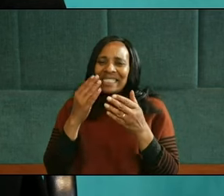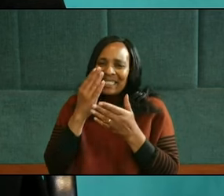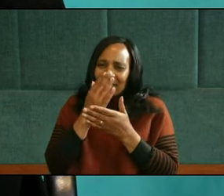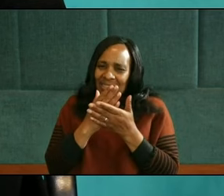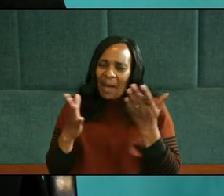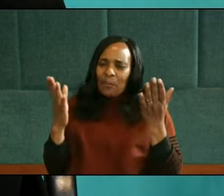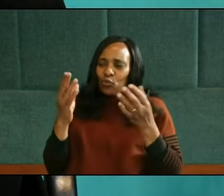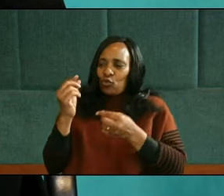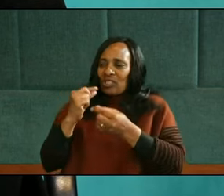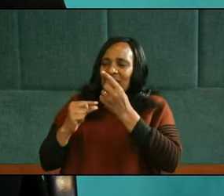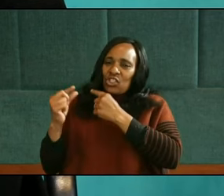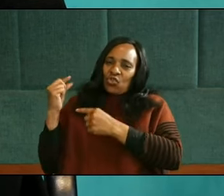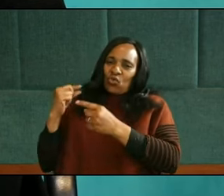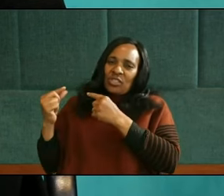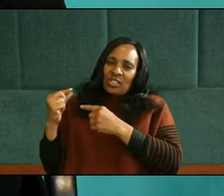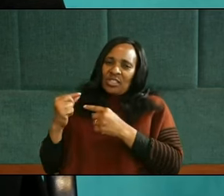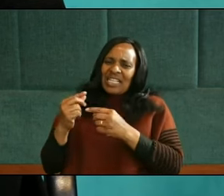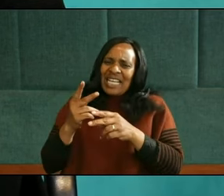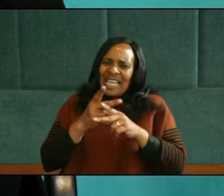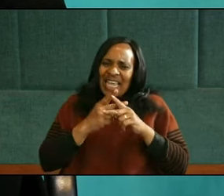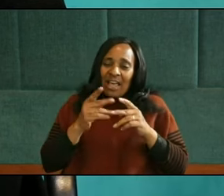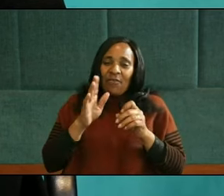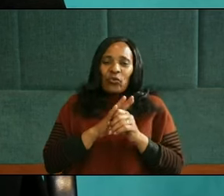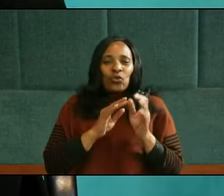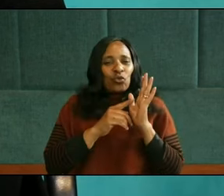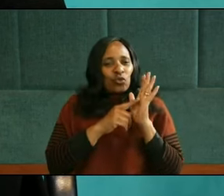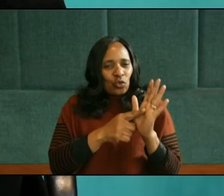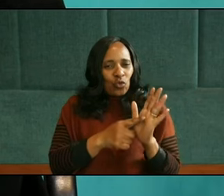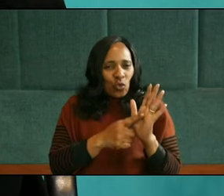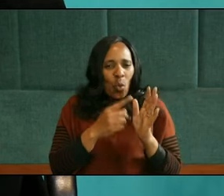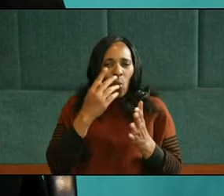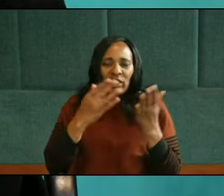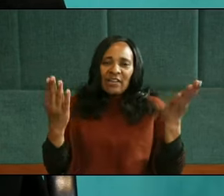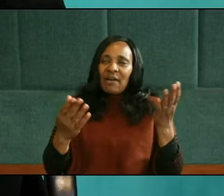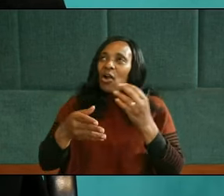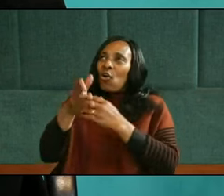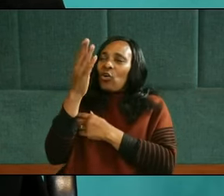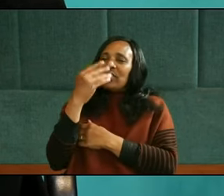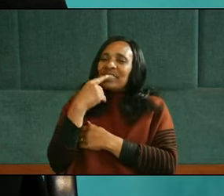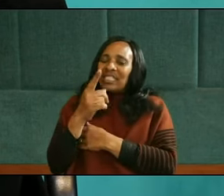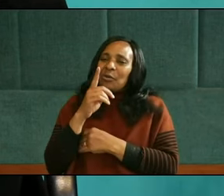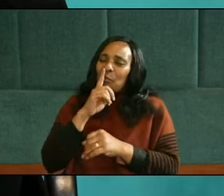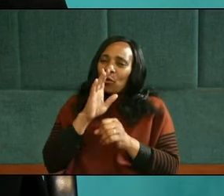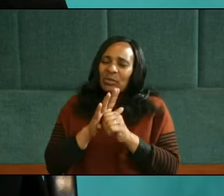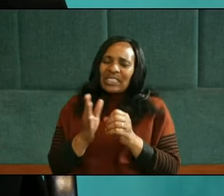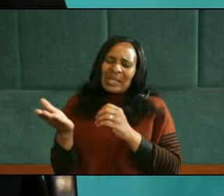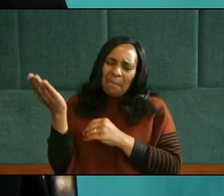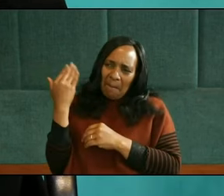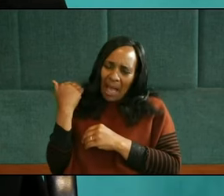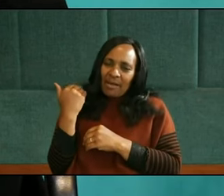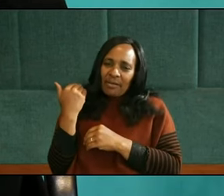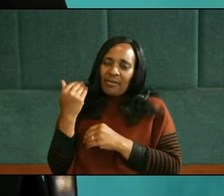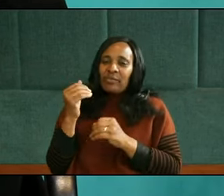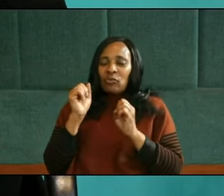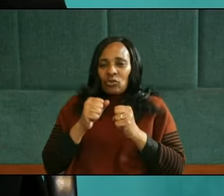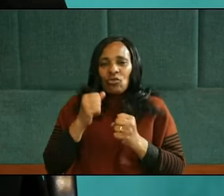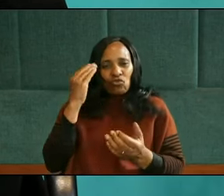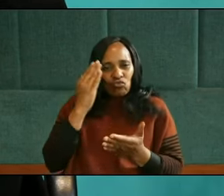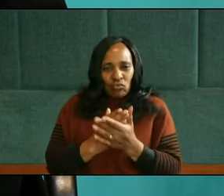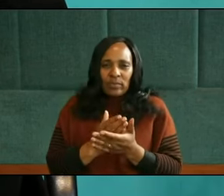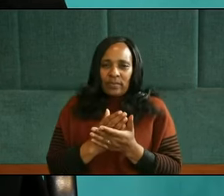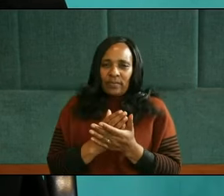of genealogy, right? So they were careful to show us that what God said about his promises back then is actually